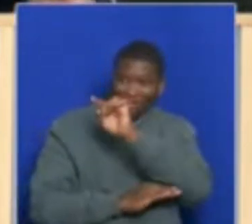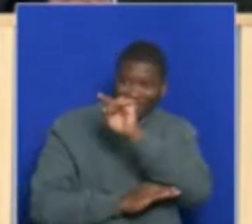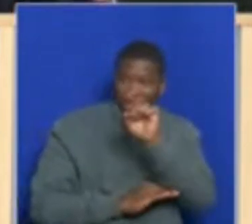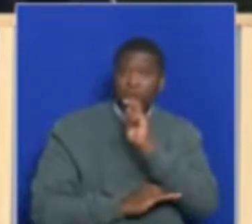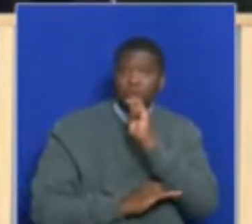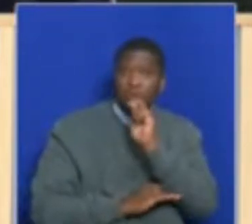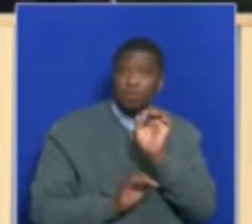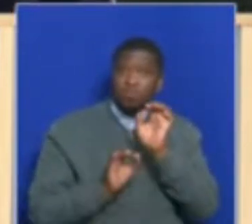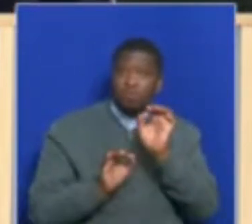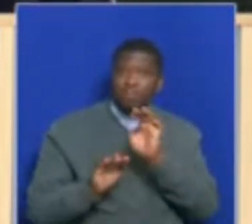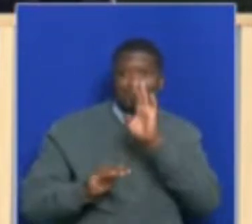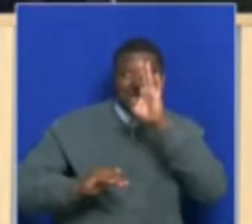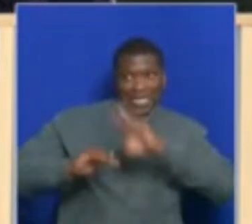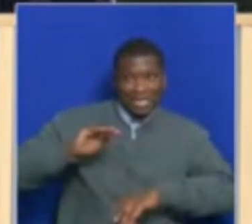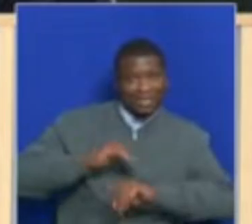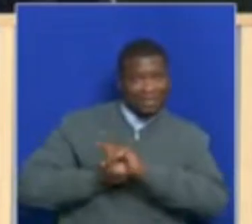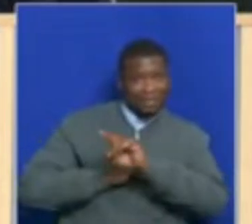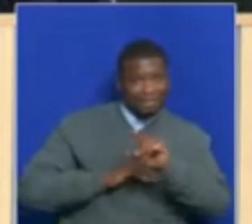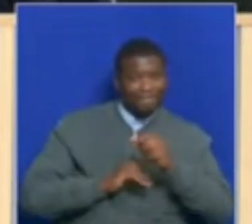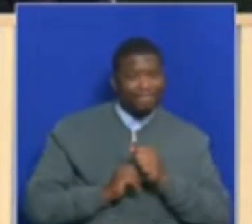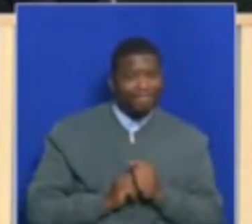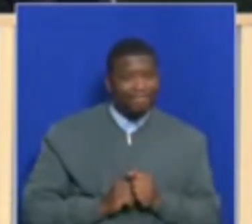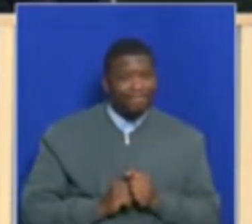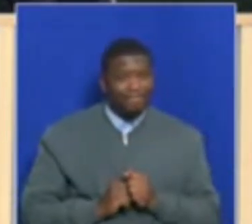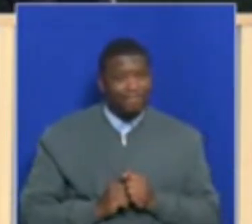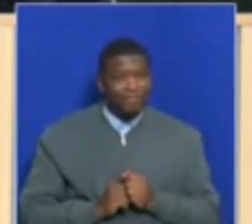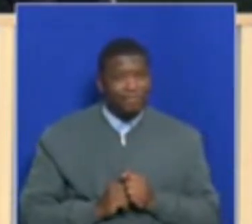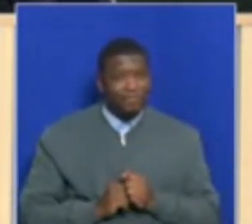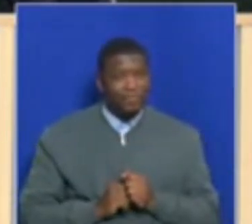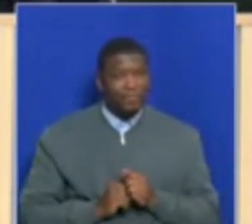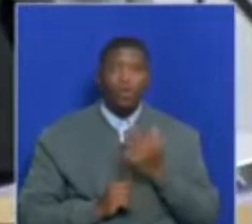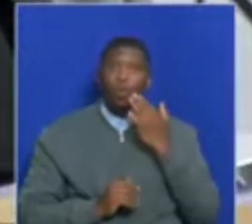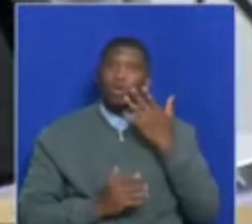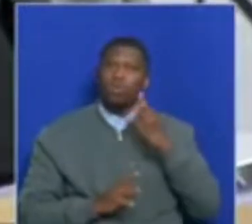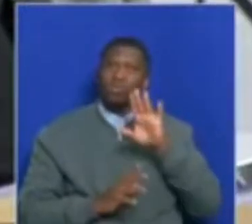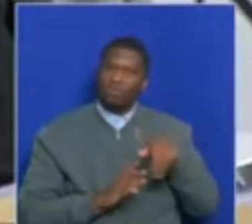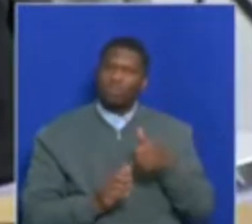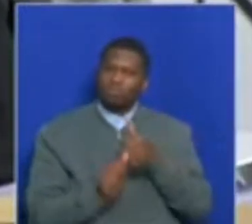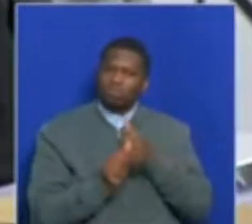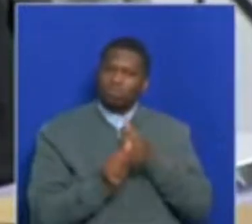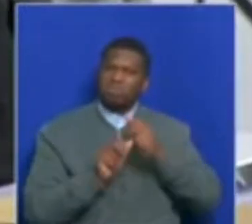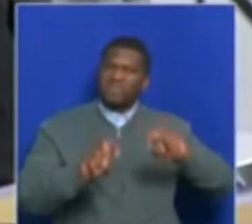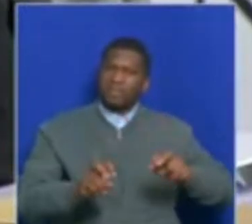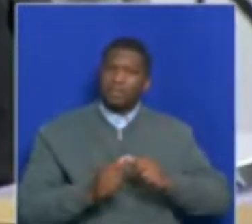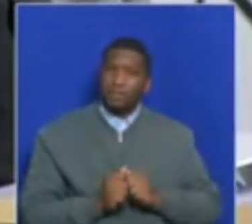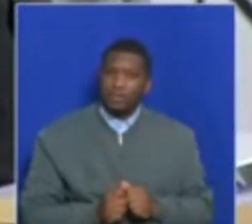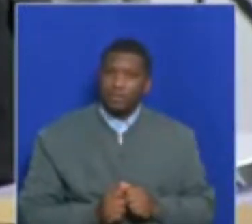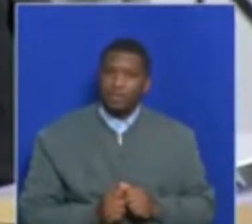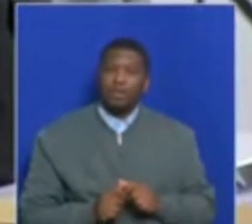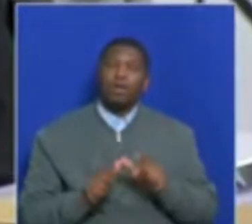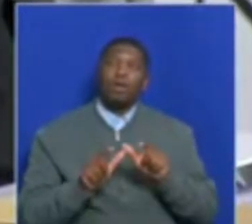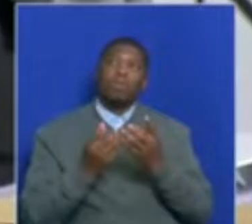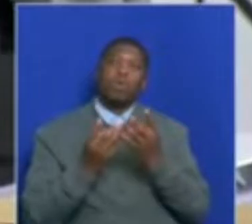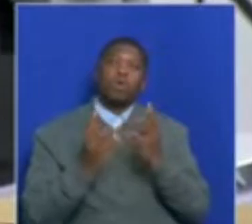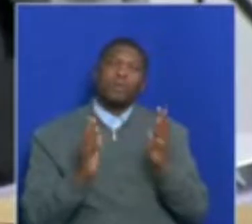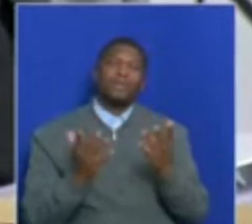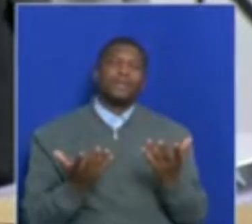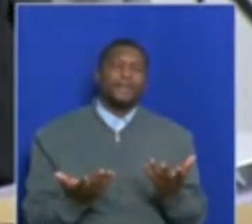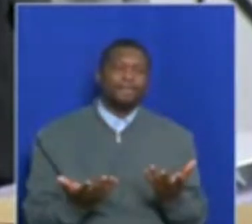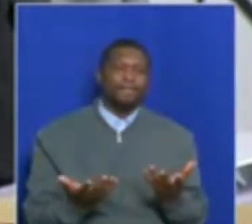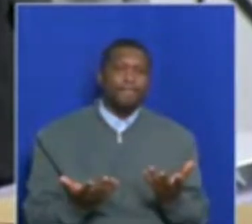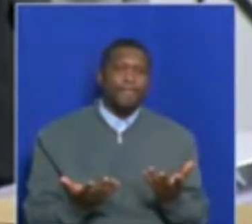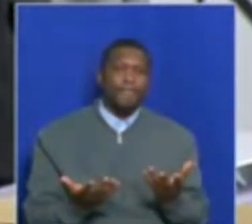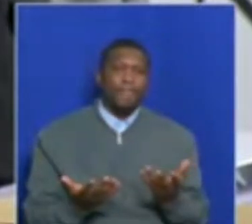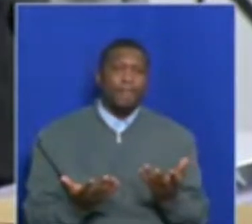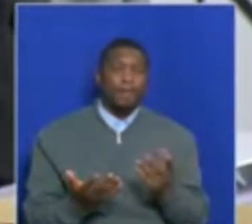guilty for those shootings following on your investigations? Commissioner, in basically